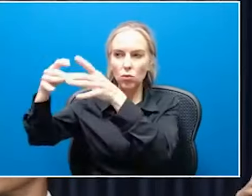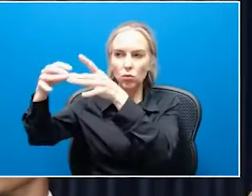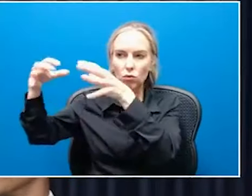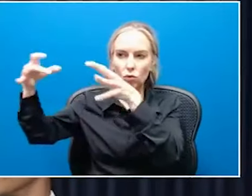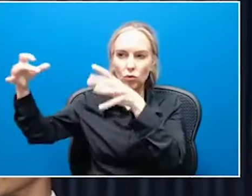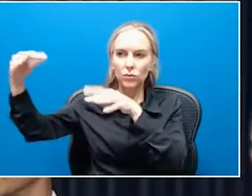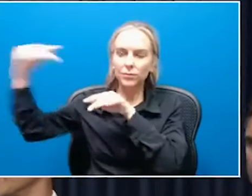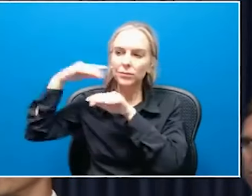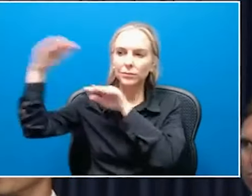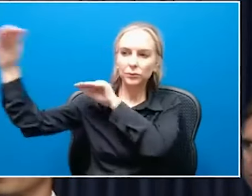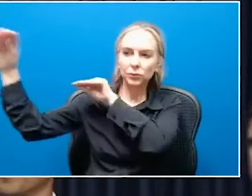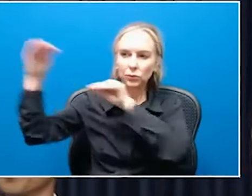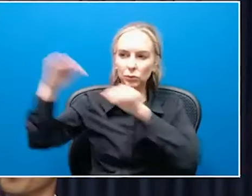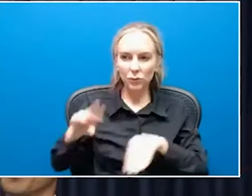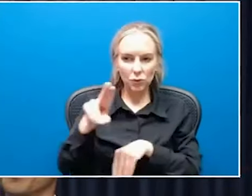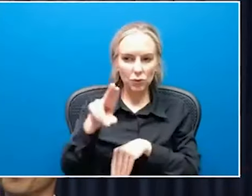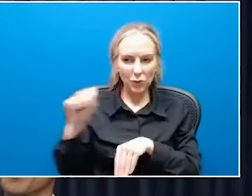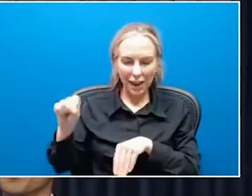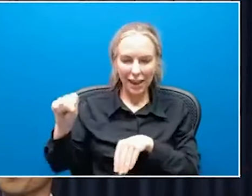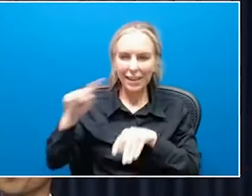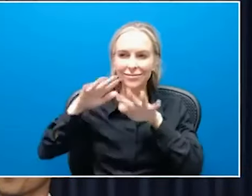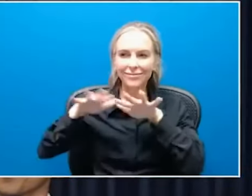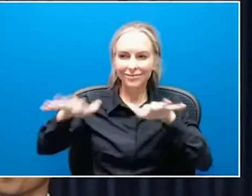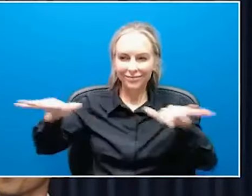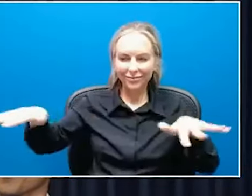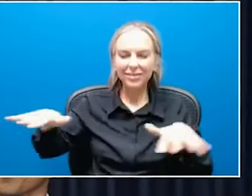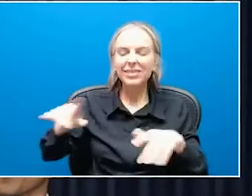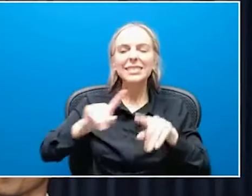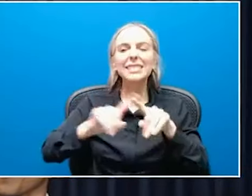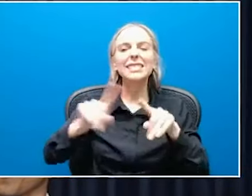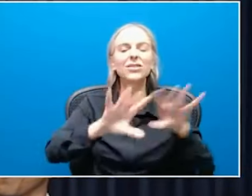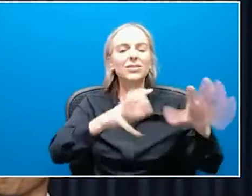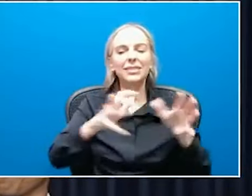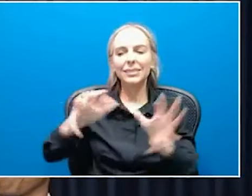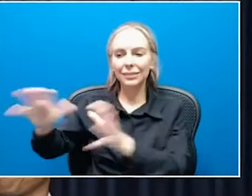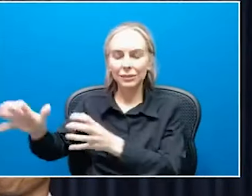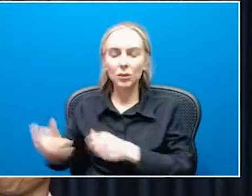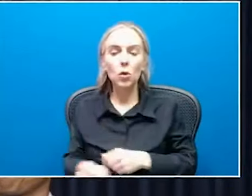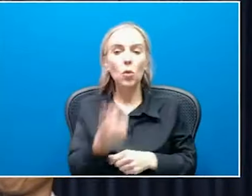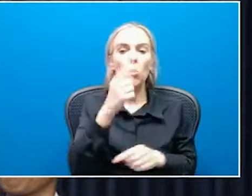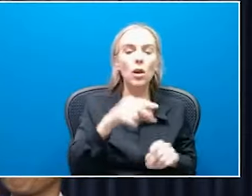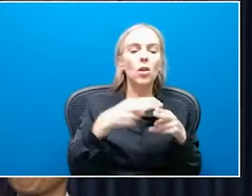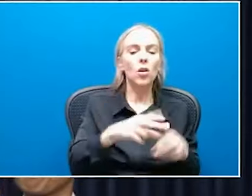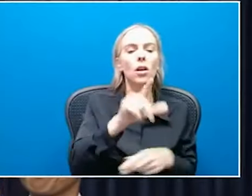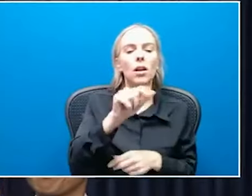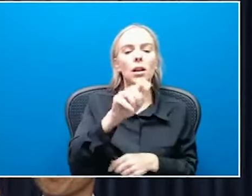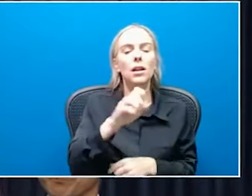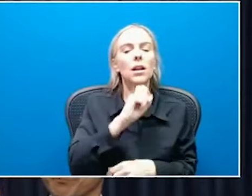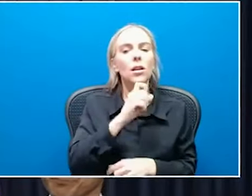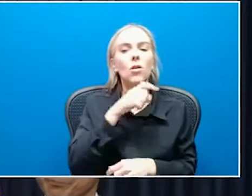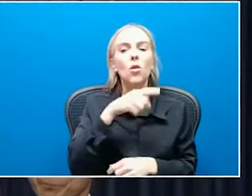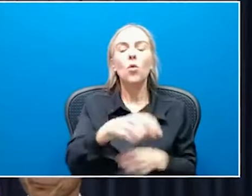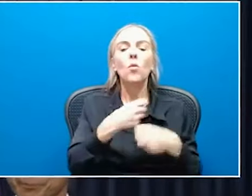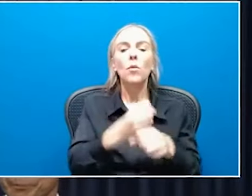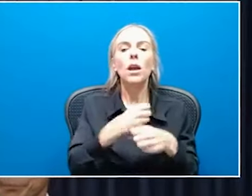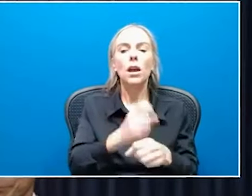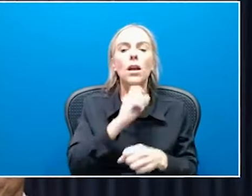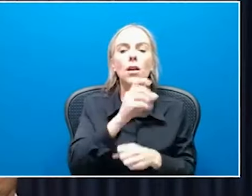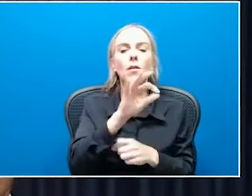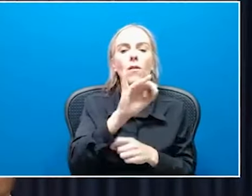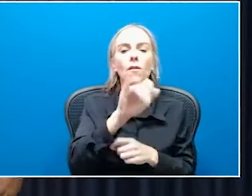States with several different divisions. One of these being Lote Aluminum, which produces aluminum foil for the electric